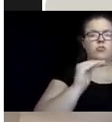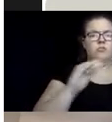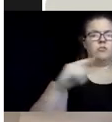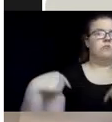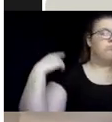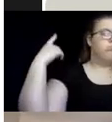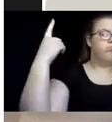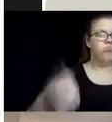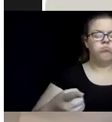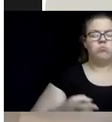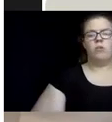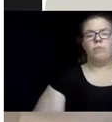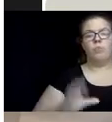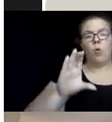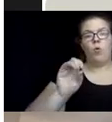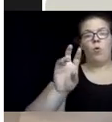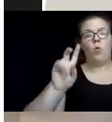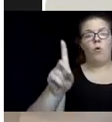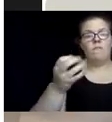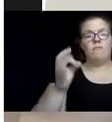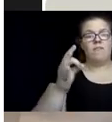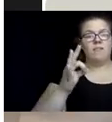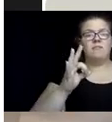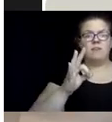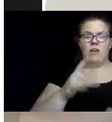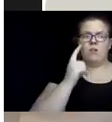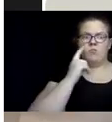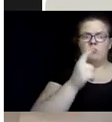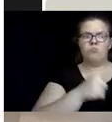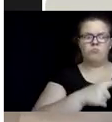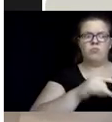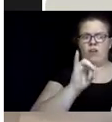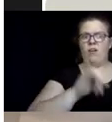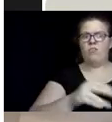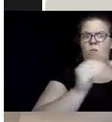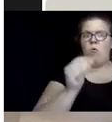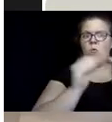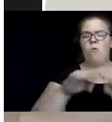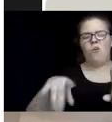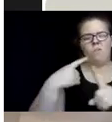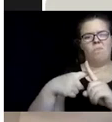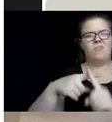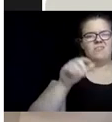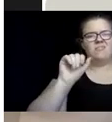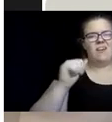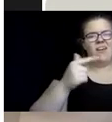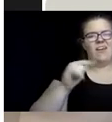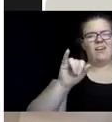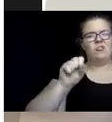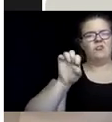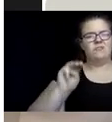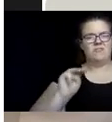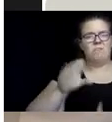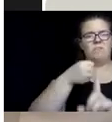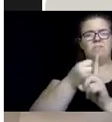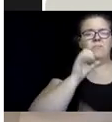has exposed not only these disparities, but also ageism and the serious issue of social isolation that is impacting older people